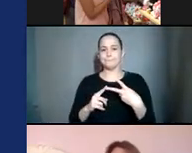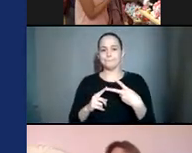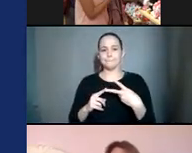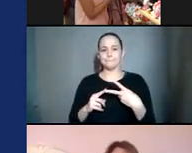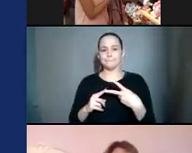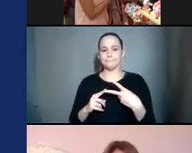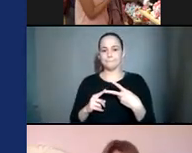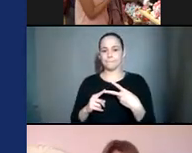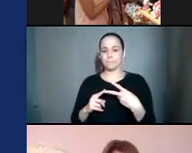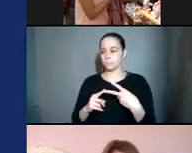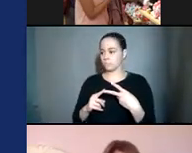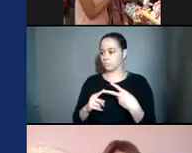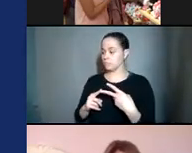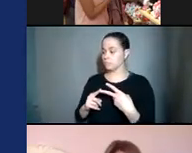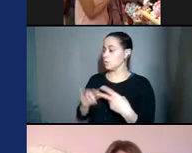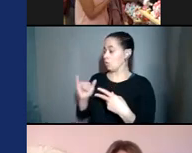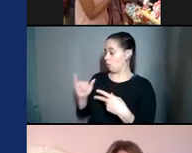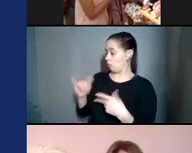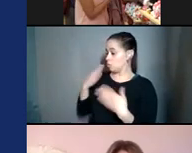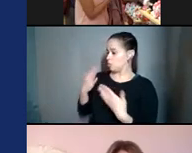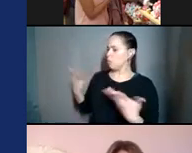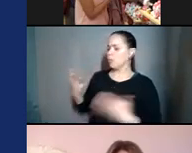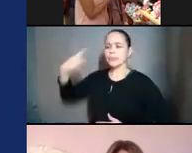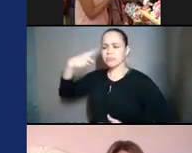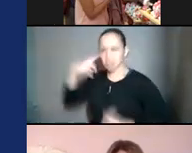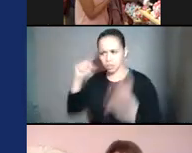What move do you think you can make here?